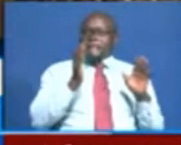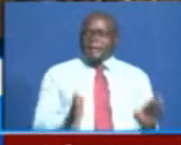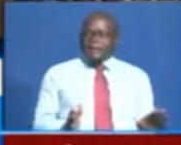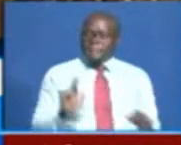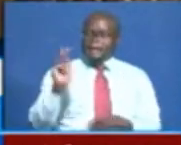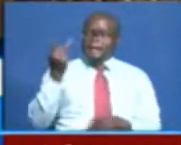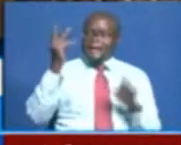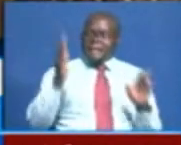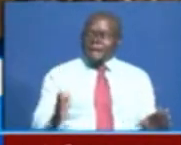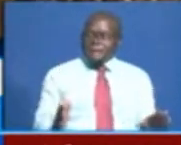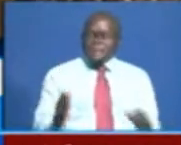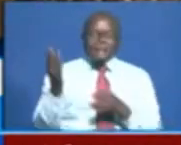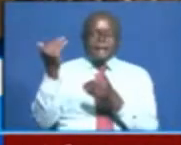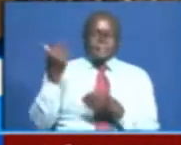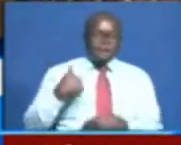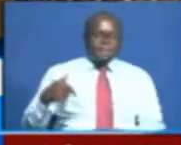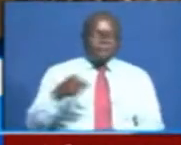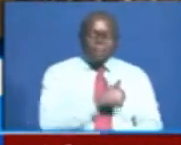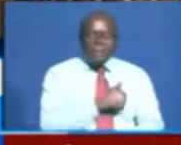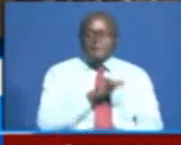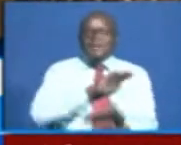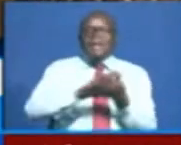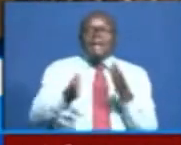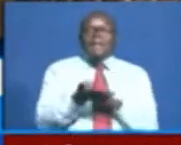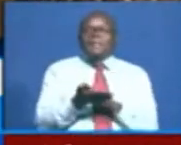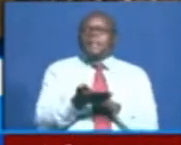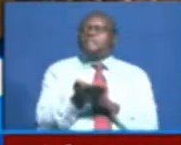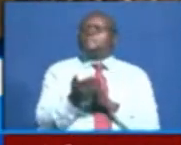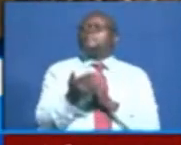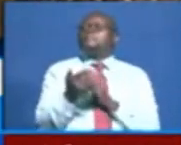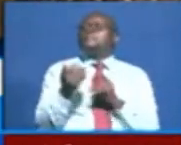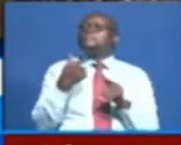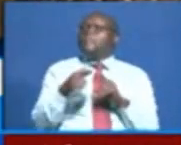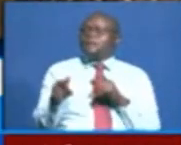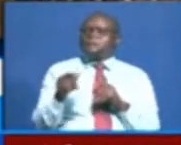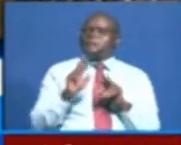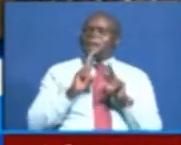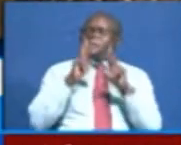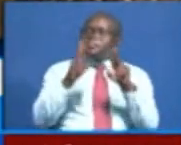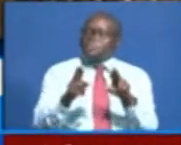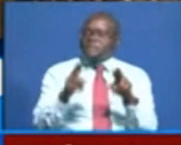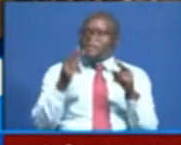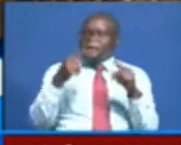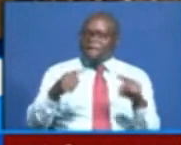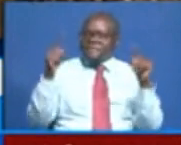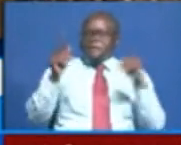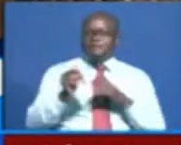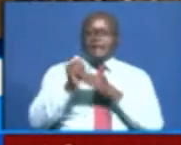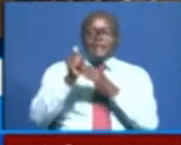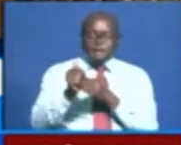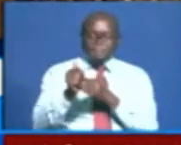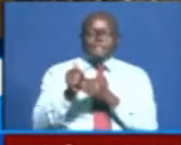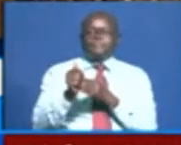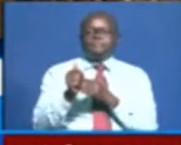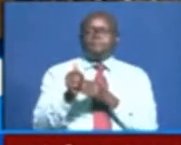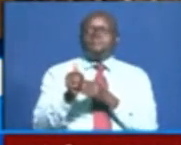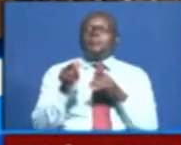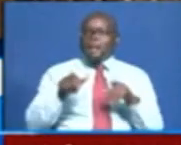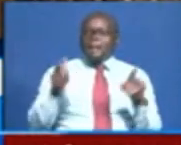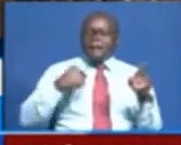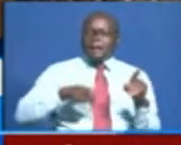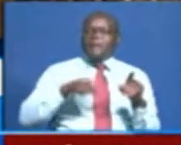Kenyans expect from us nothing short of servant, responsive, and effective leadership. Let us aspire